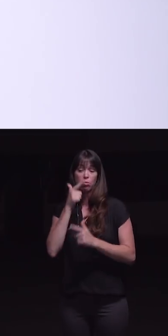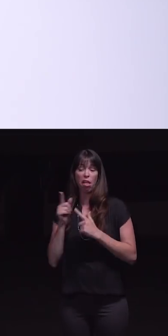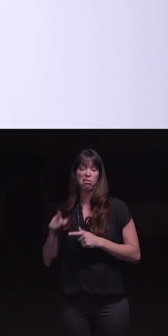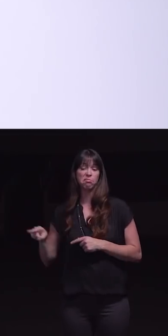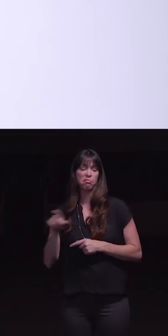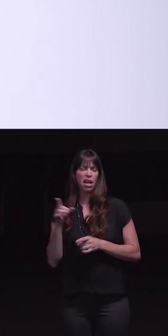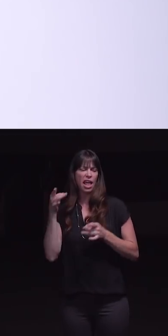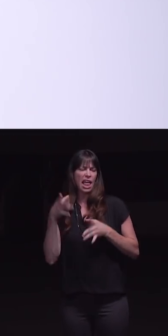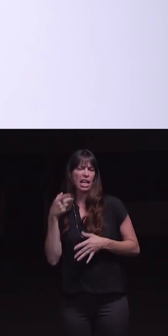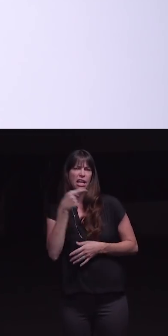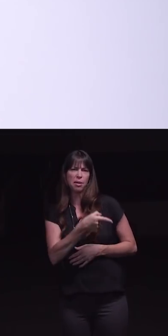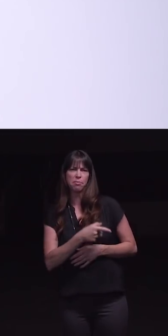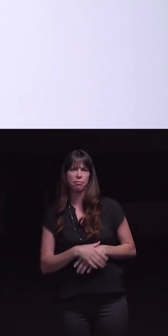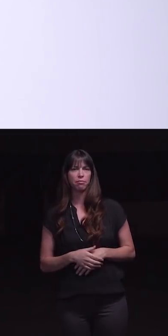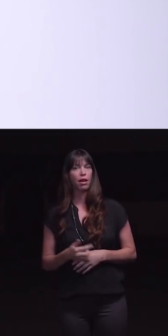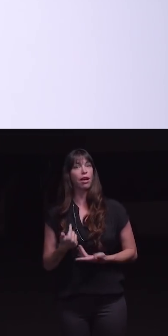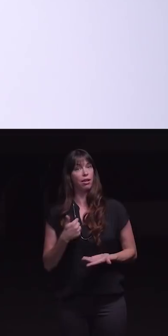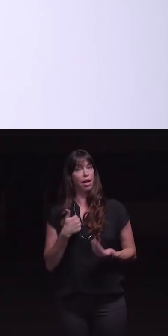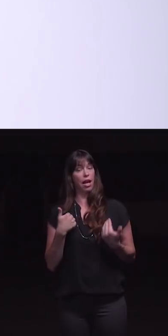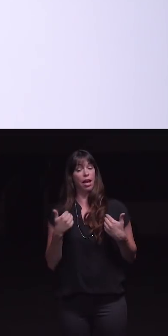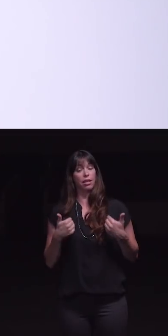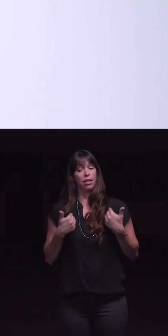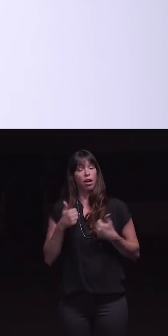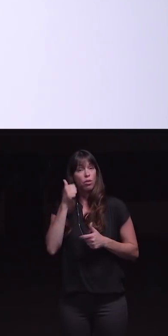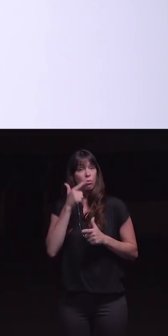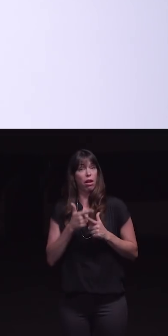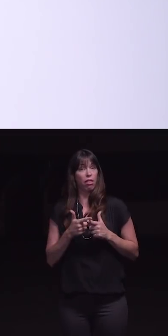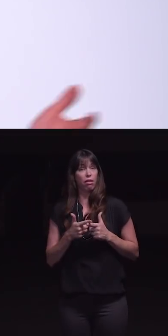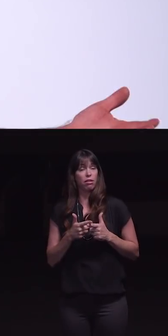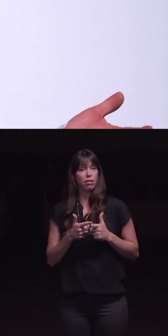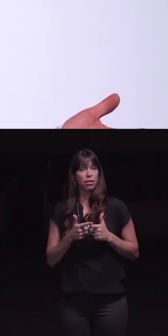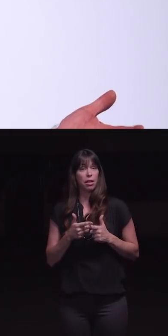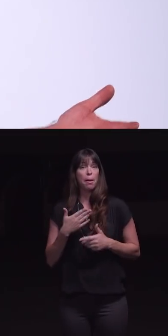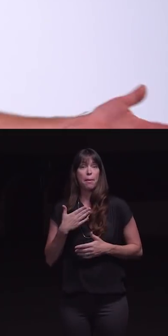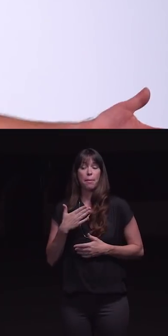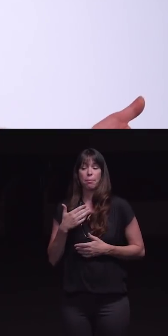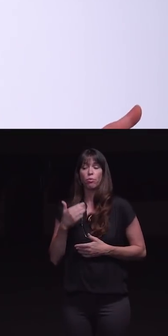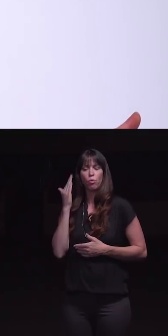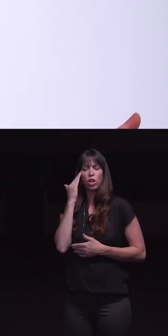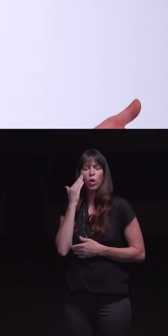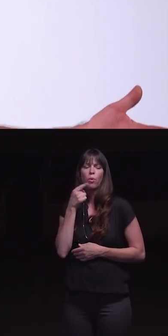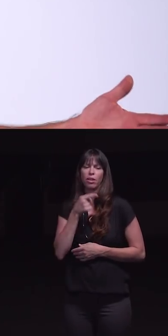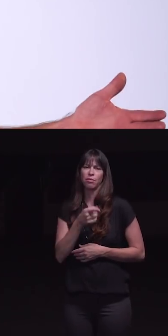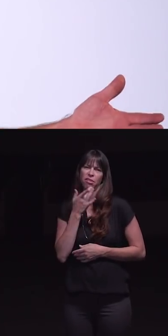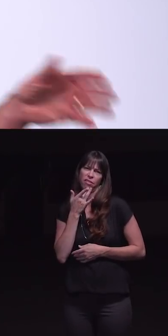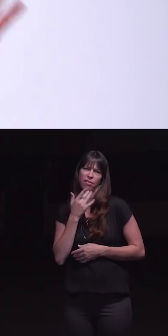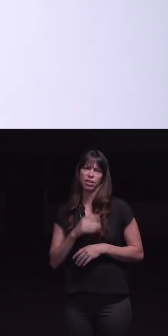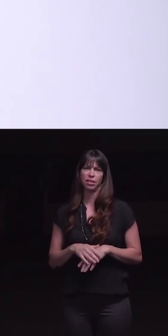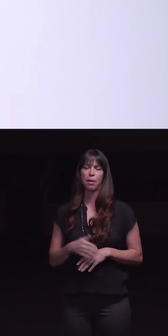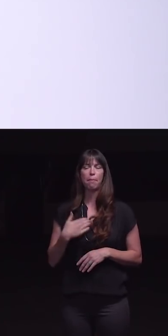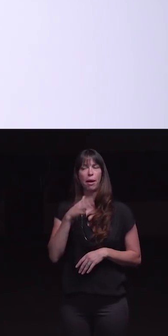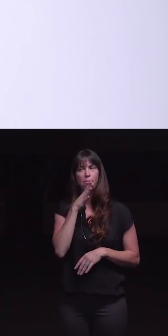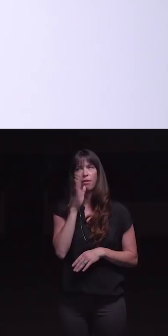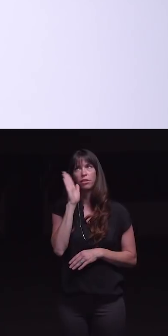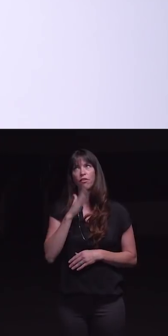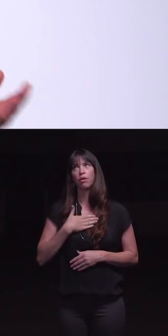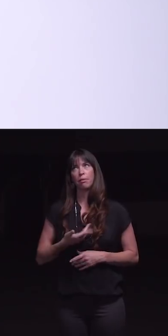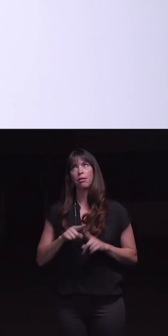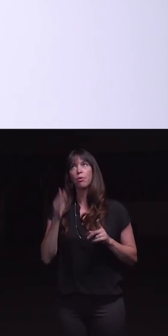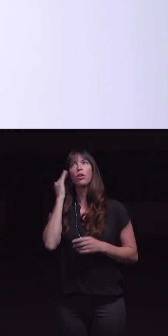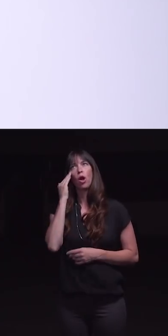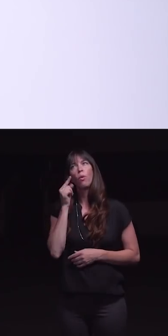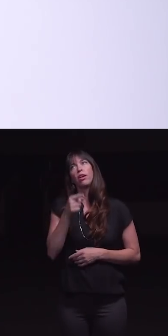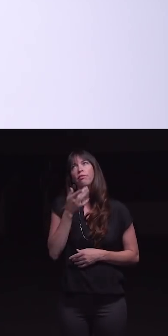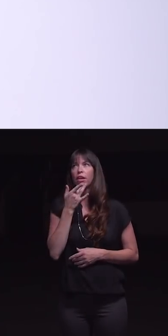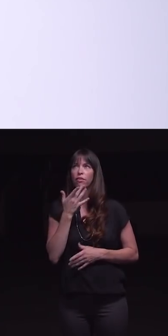him because, well, I had a younger brother, and my older brother and I knew that he was the favorite of my mother. Now, she's never admitted that, but we